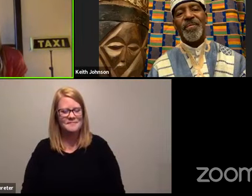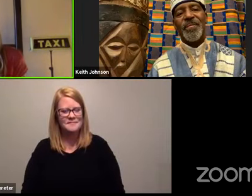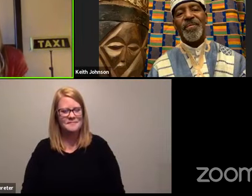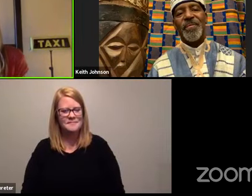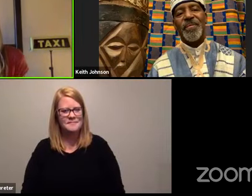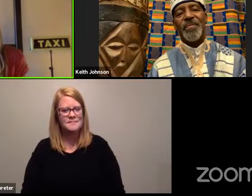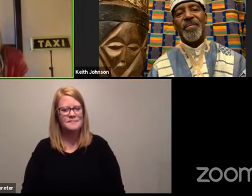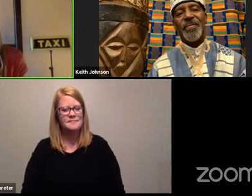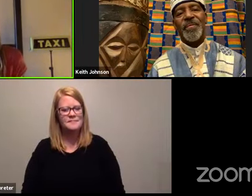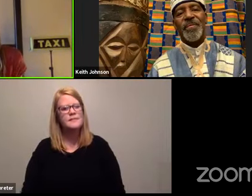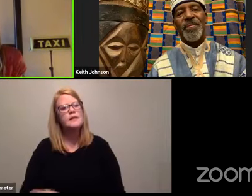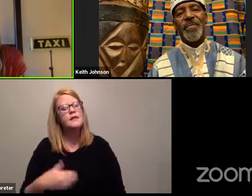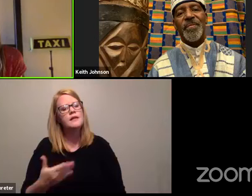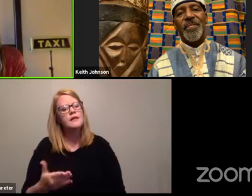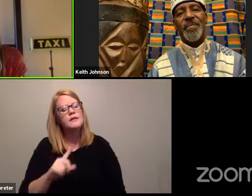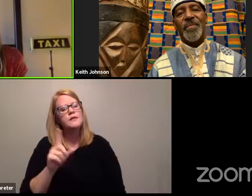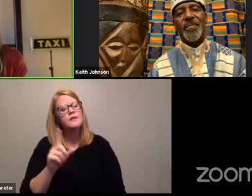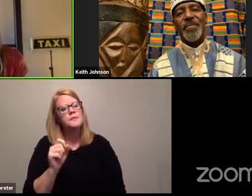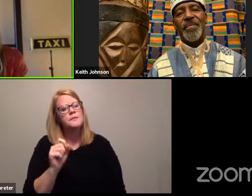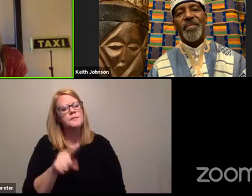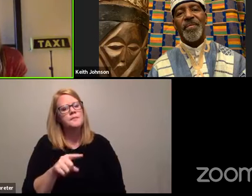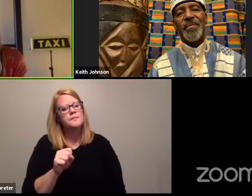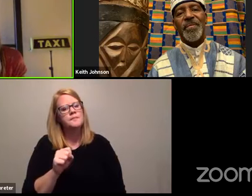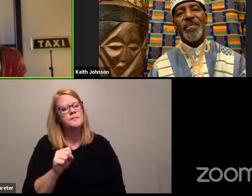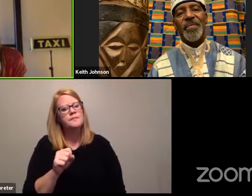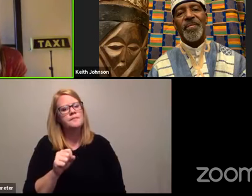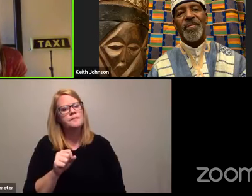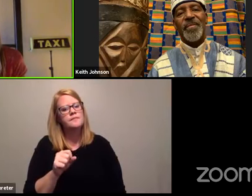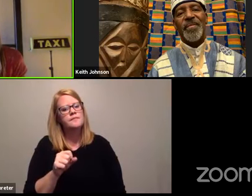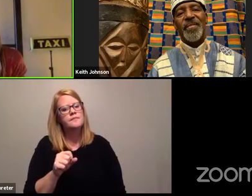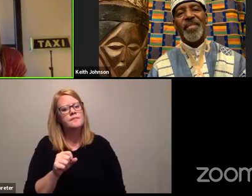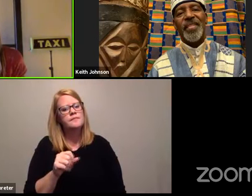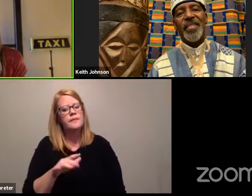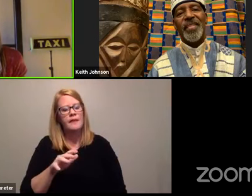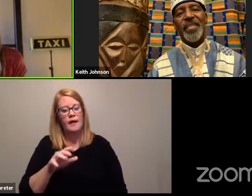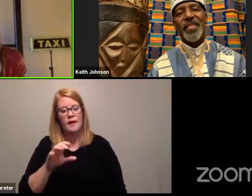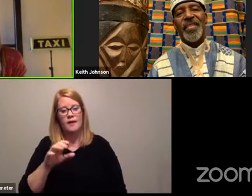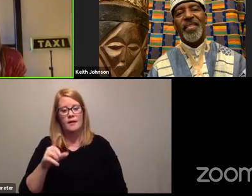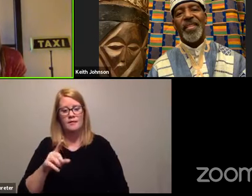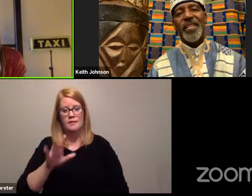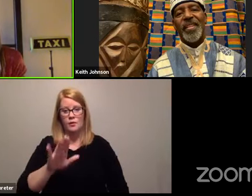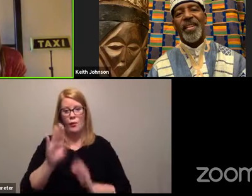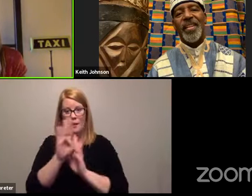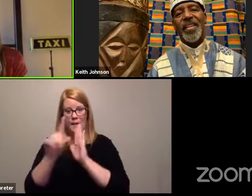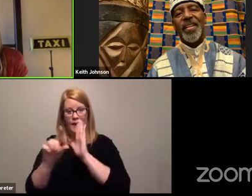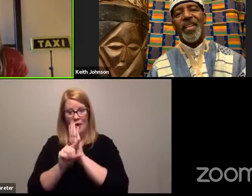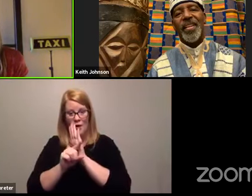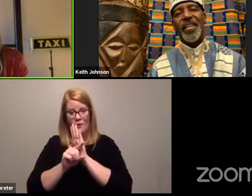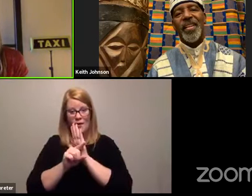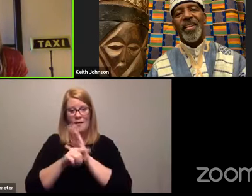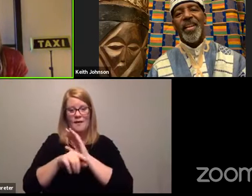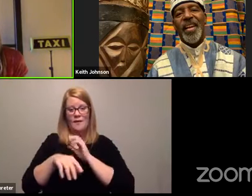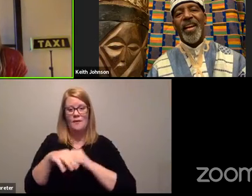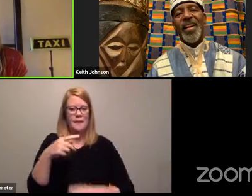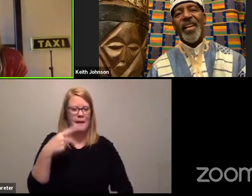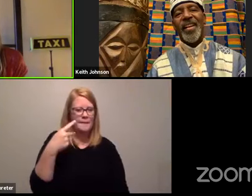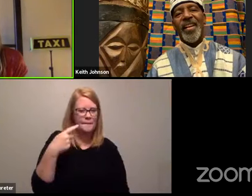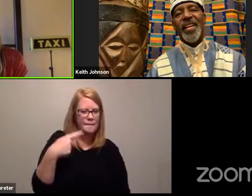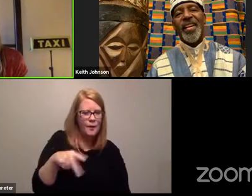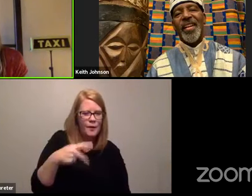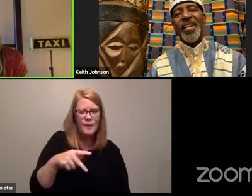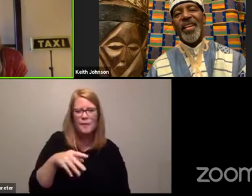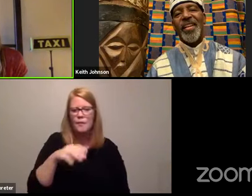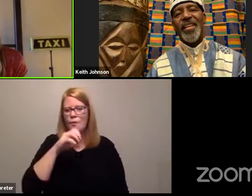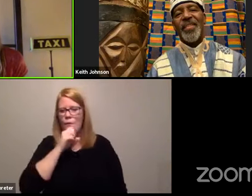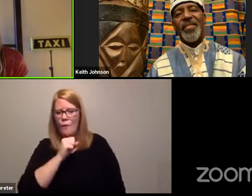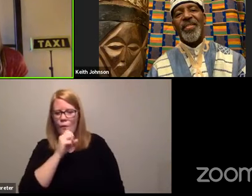you're sitting in front of this beautiful kente cloth. Do you want to tell us a little bit about this piece of fabric that